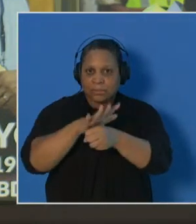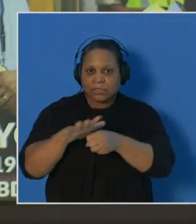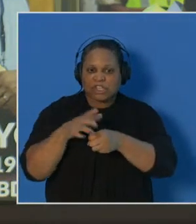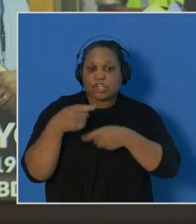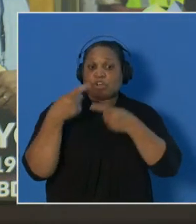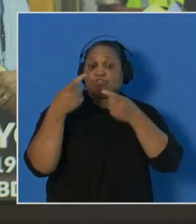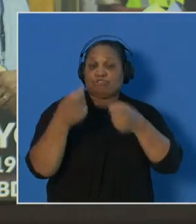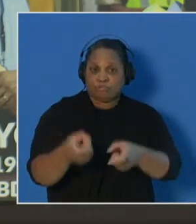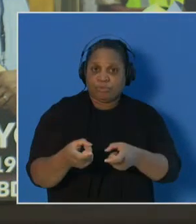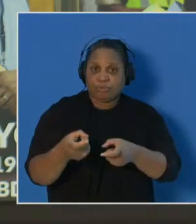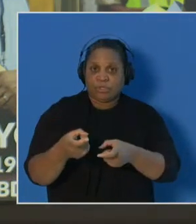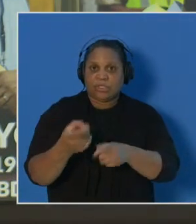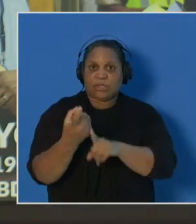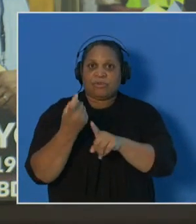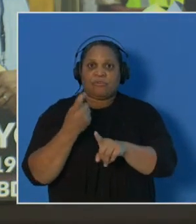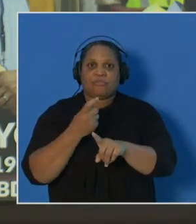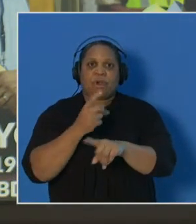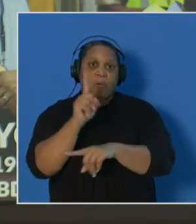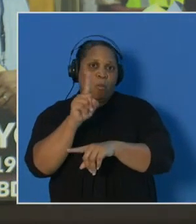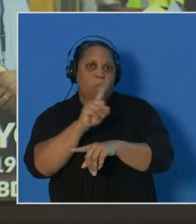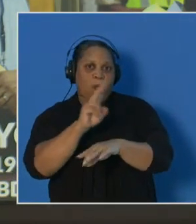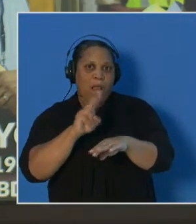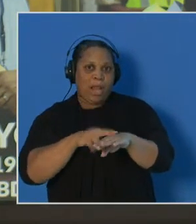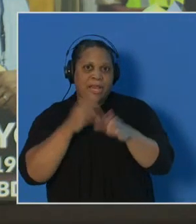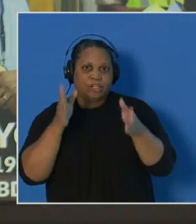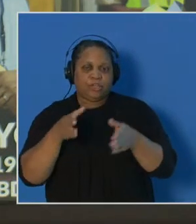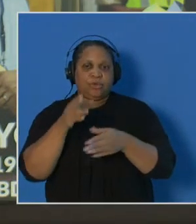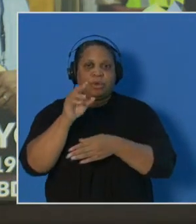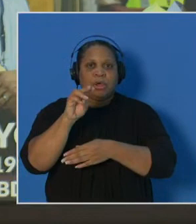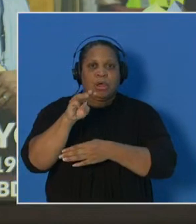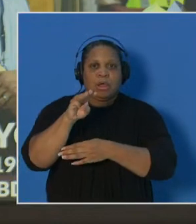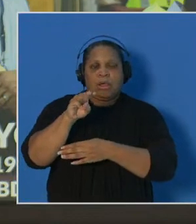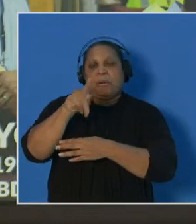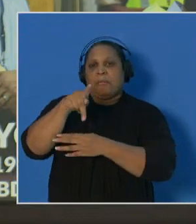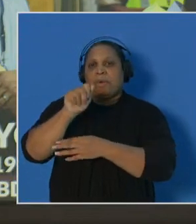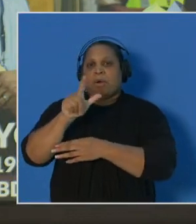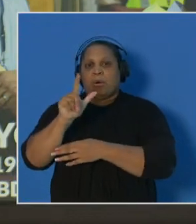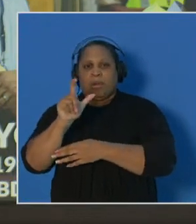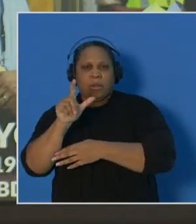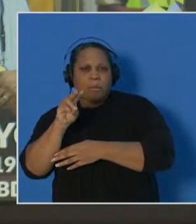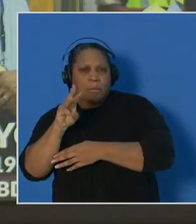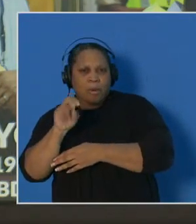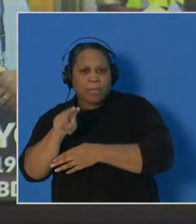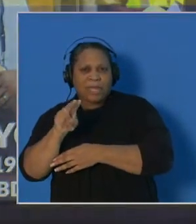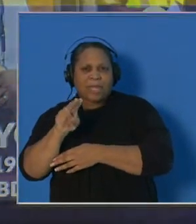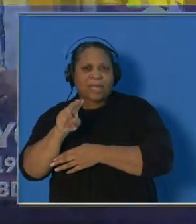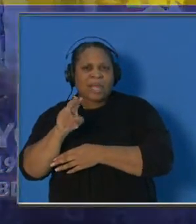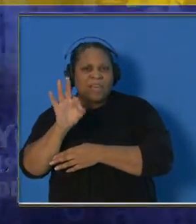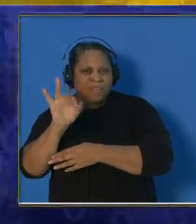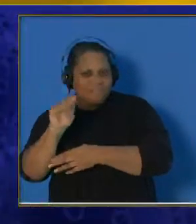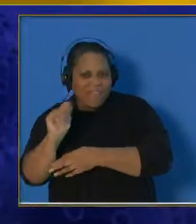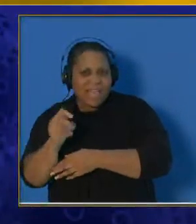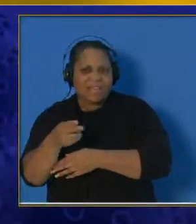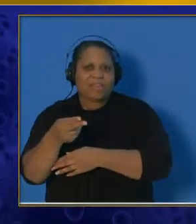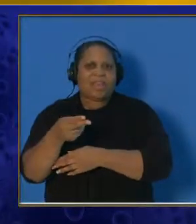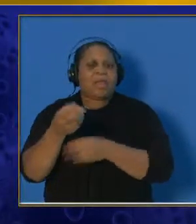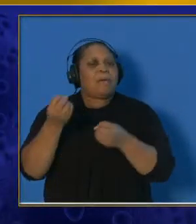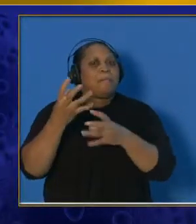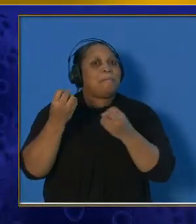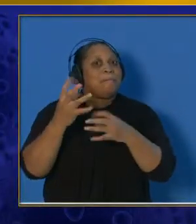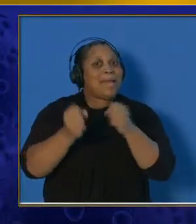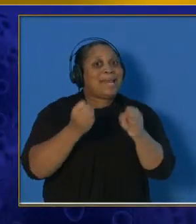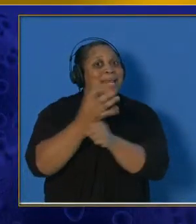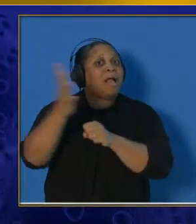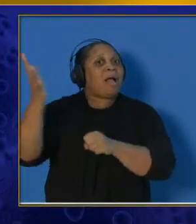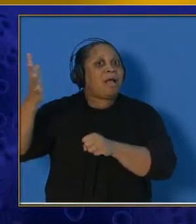contributions made by one of Bermuda's national heroes, Dr. Paulu Karama-Kafego. Many years before